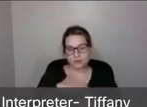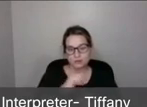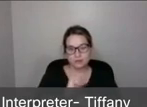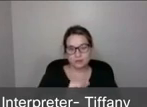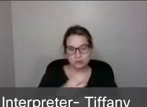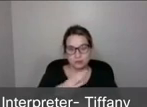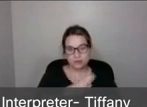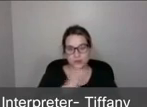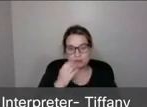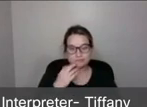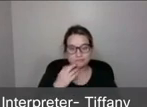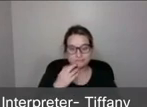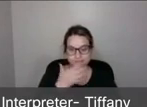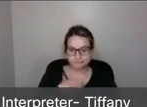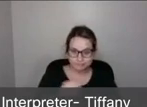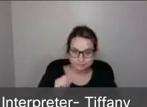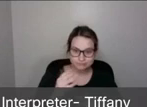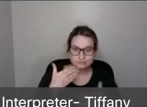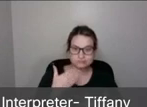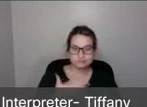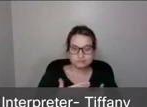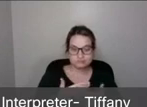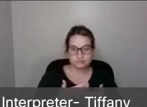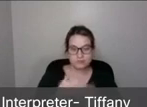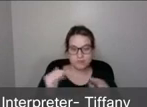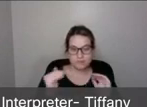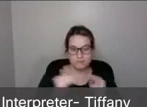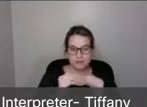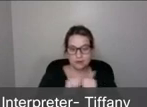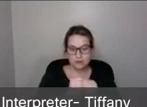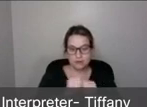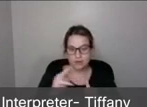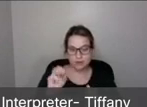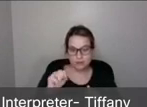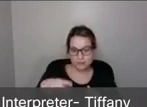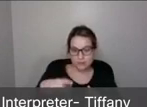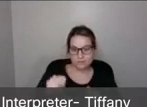I wish you well in devising fair and competitive maps. Thank you.